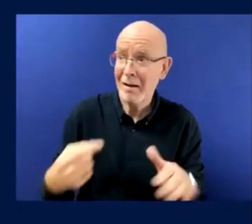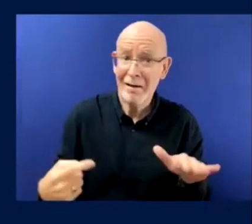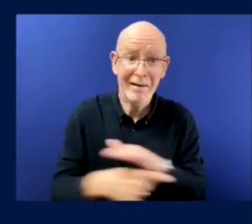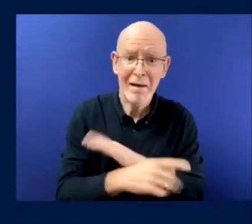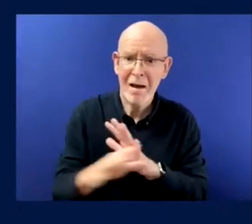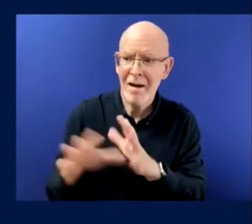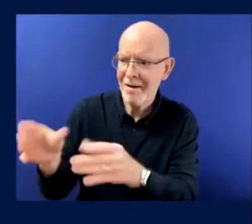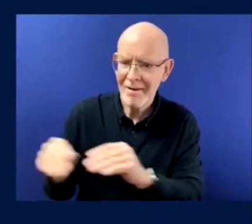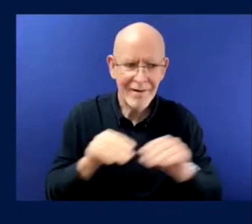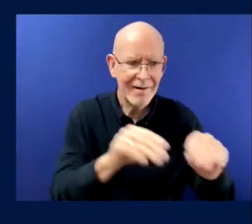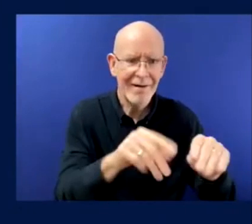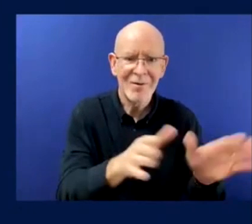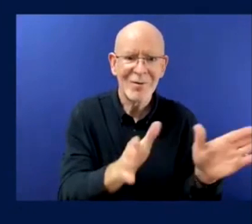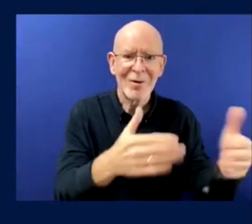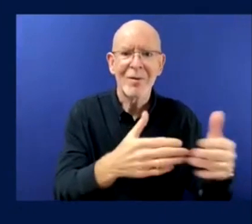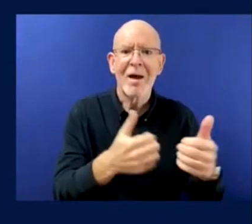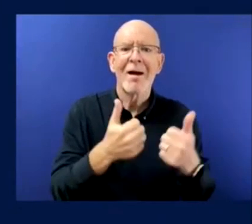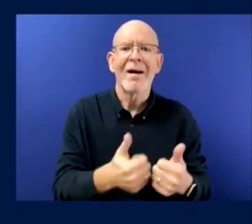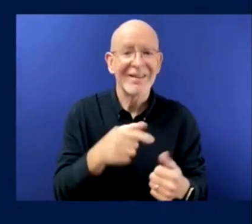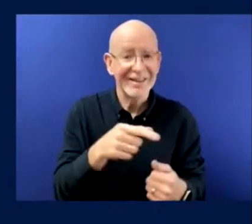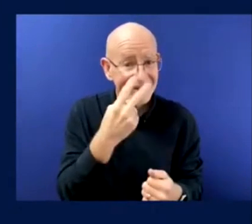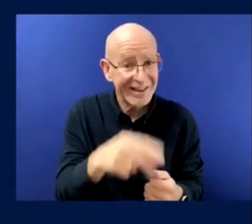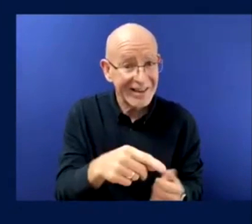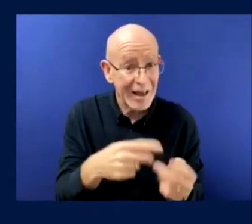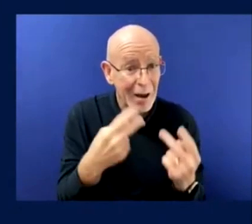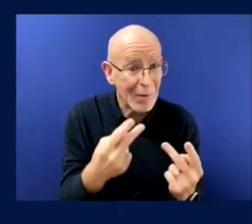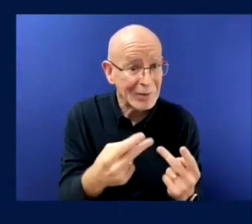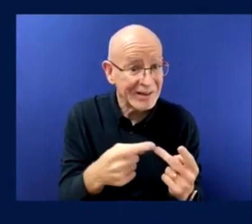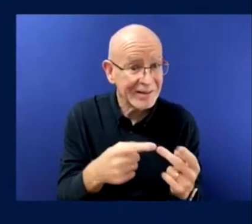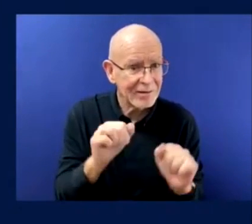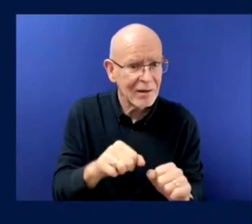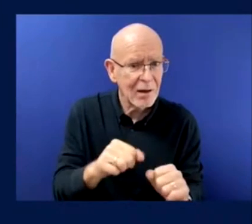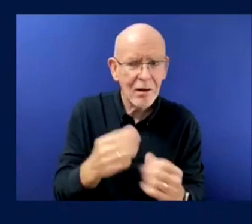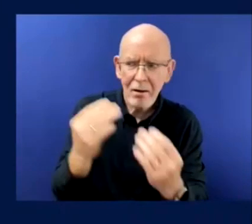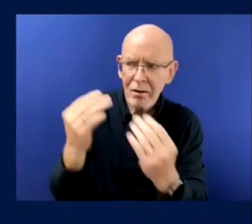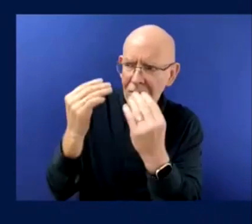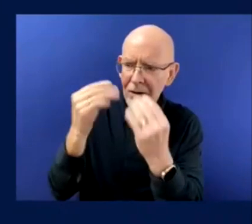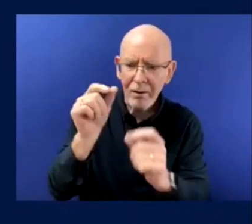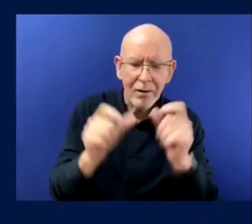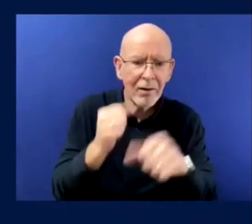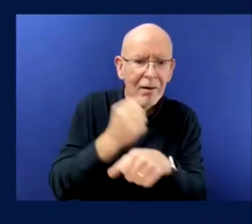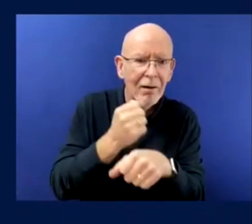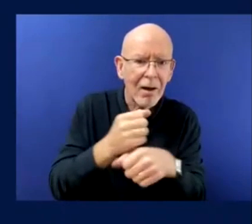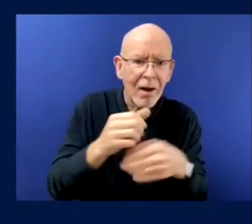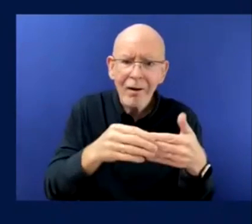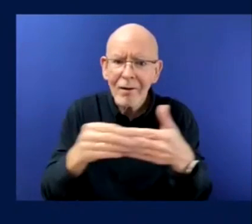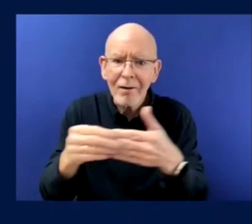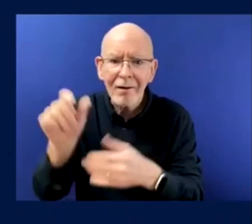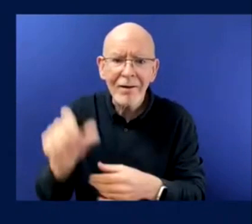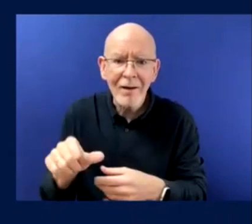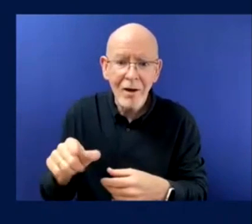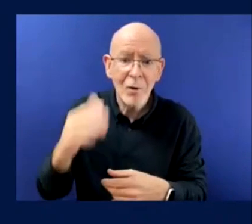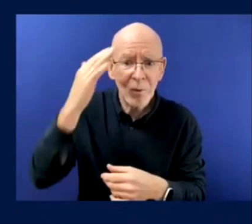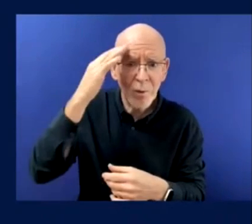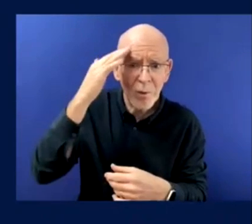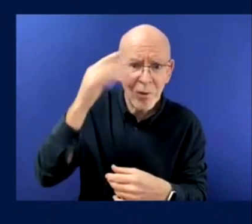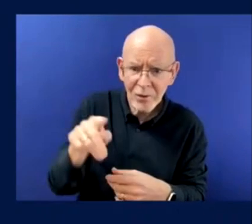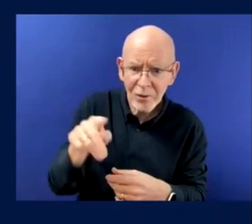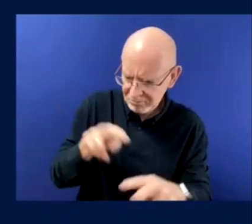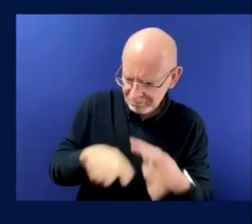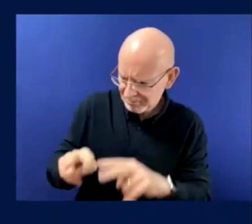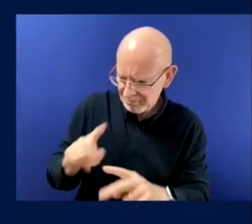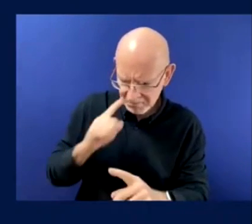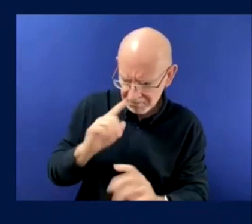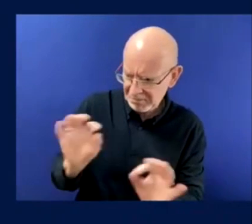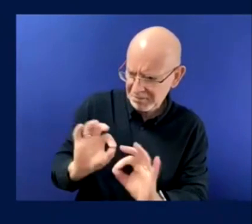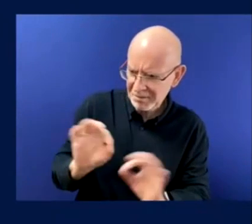Faker also spoke about how he doesn't feel able to ask for support at other stadiums or for information about away days, because he